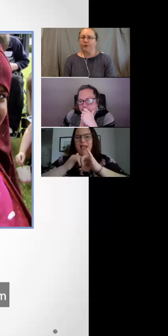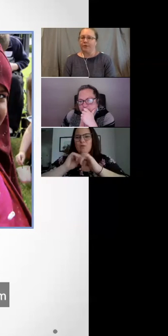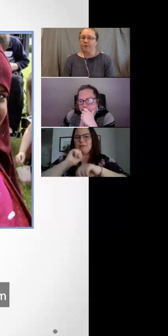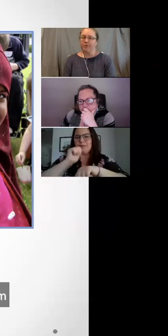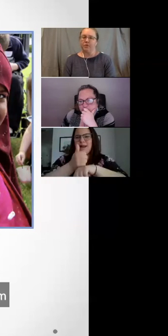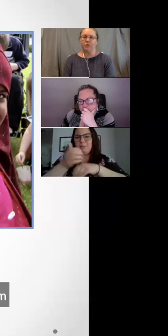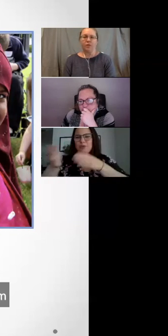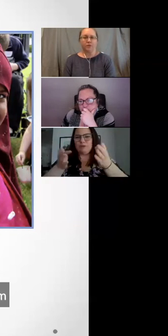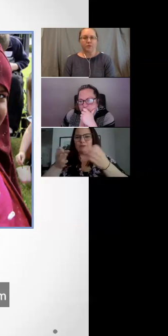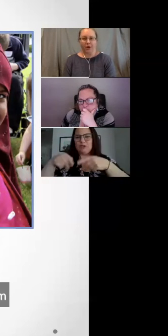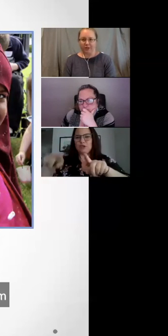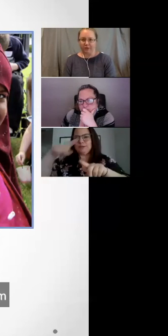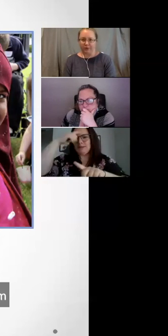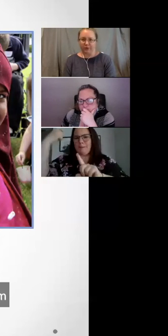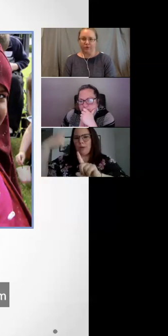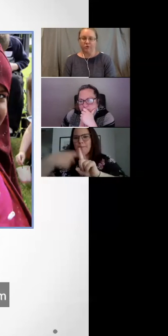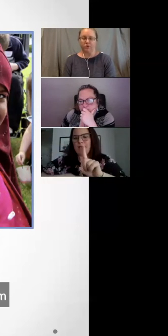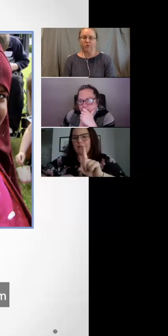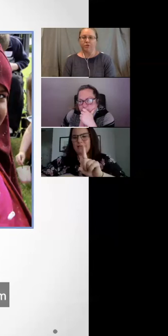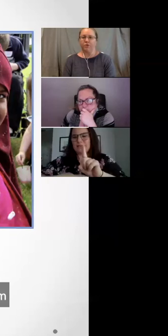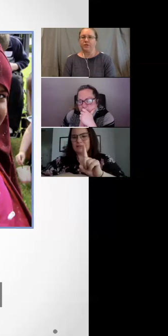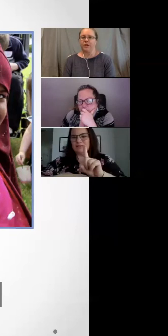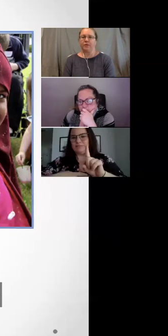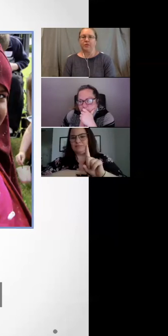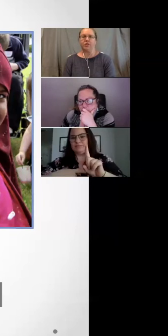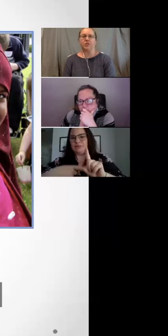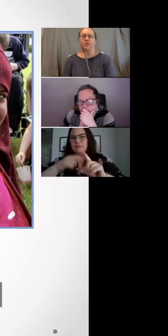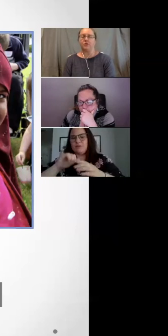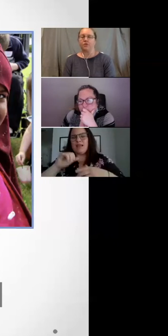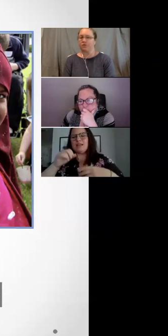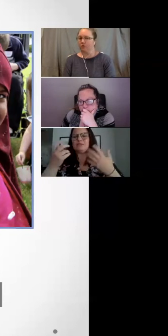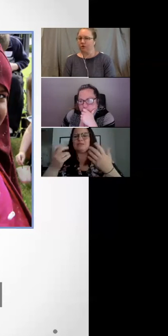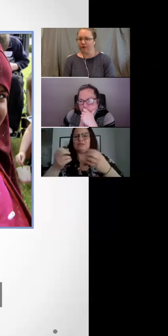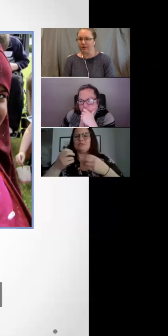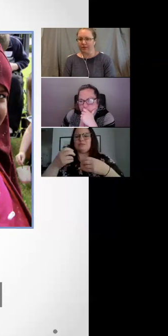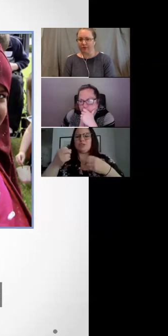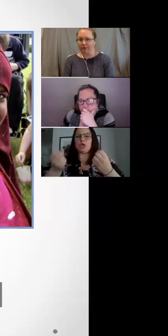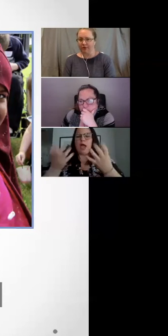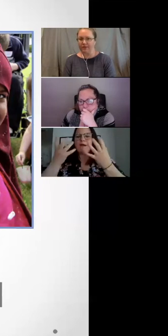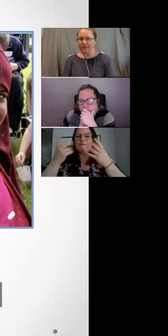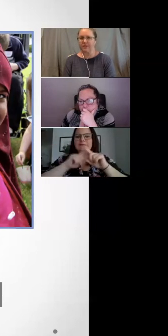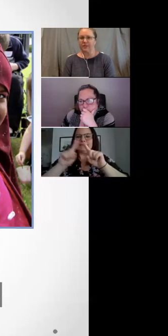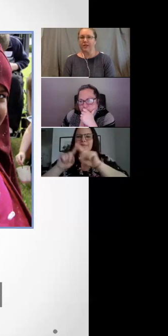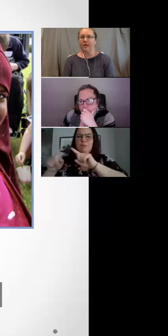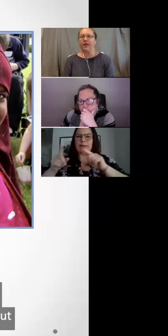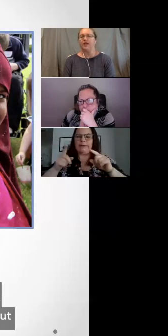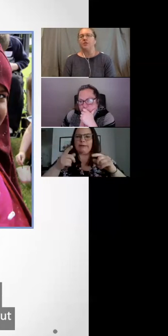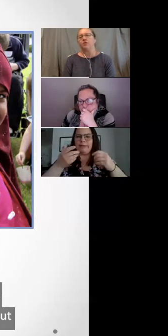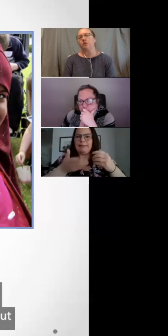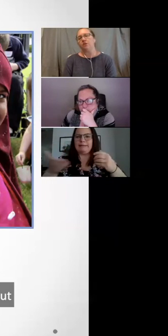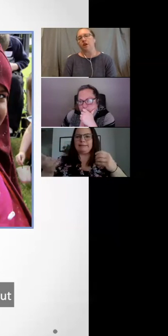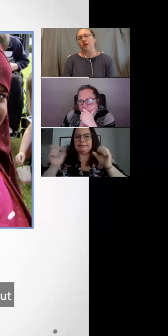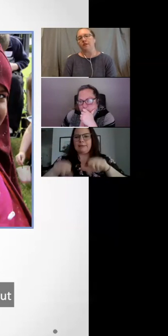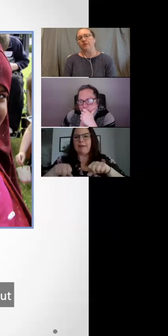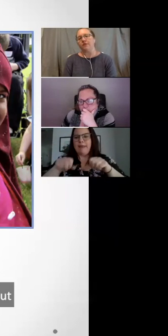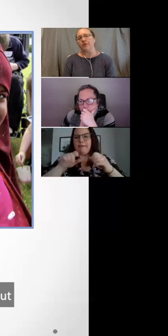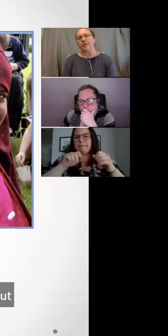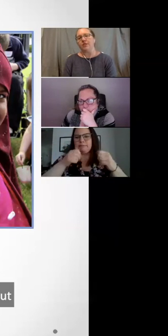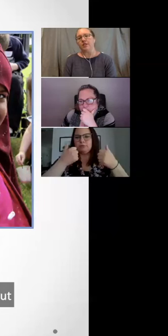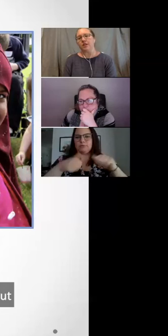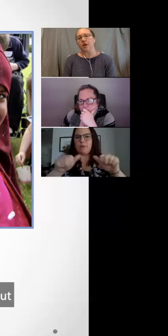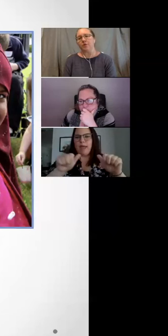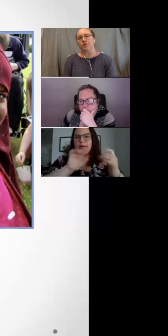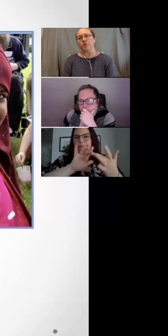the family to be as creative as possible in order to establish service throughout the summer months. There are a lot of